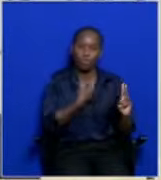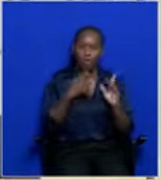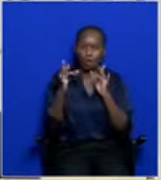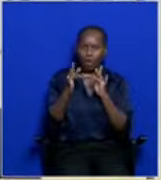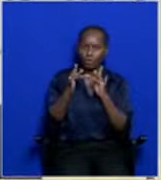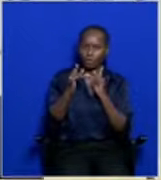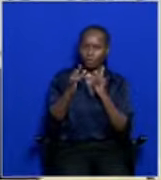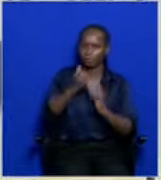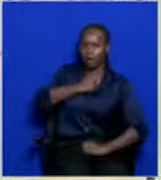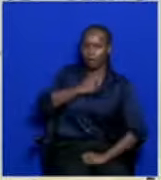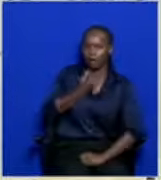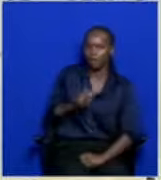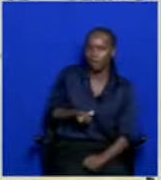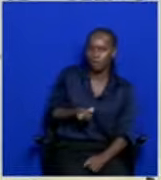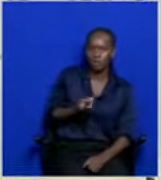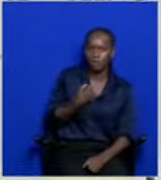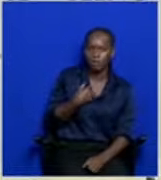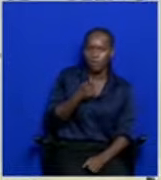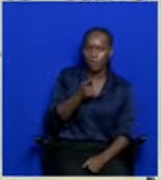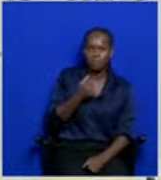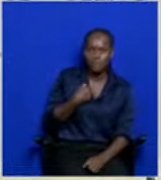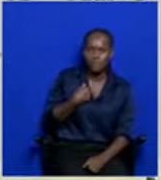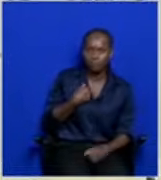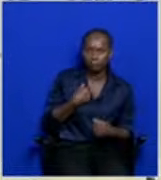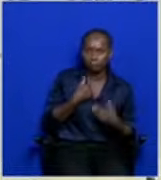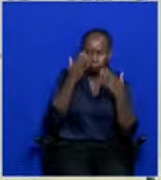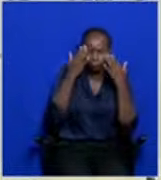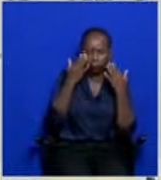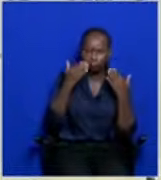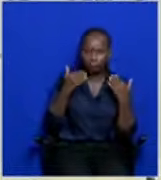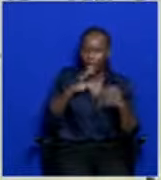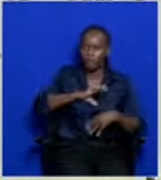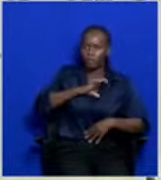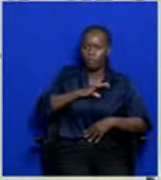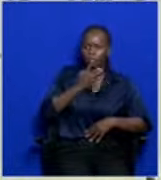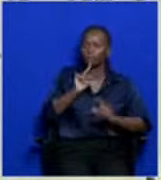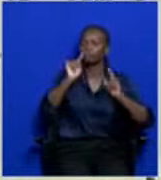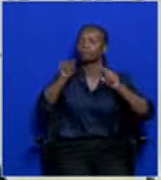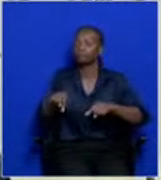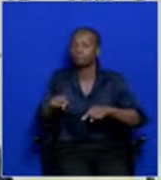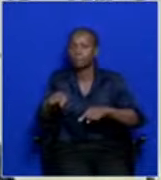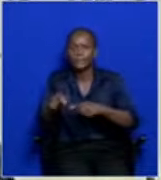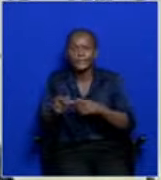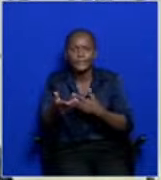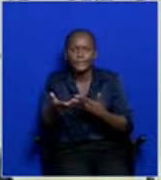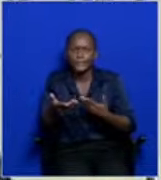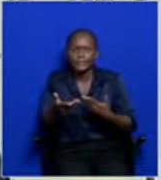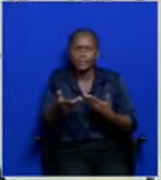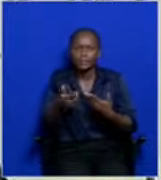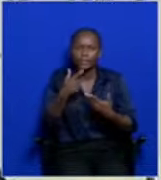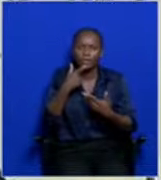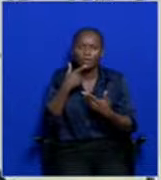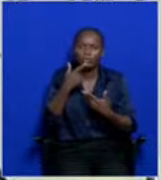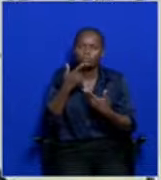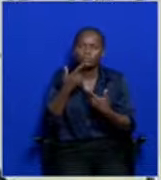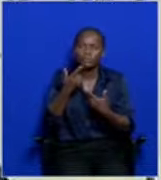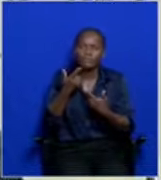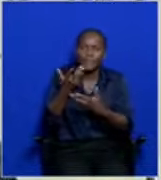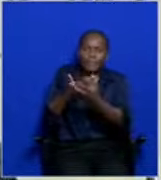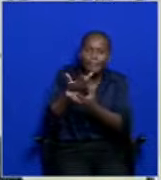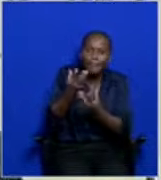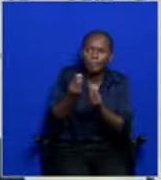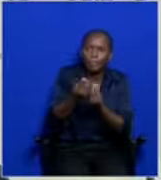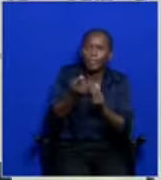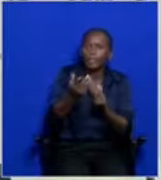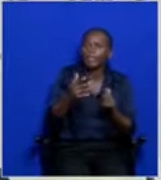them, and even my other team members, they had access to not only me, my other team members,